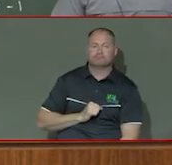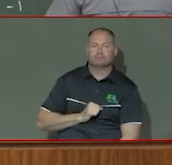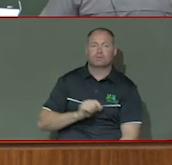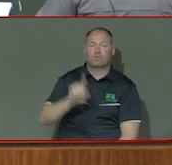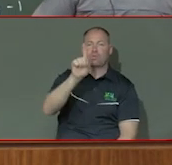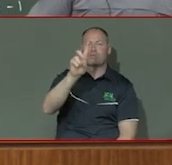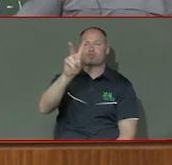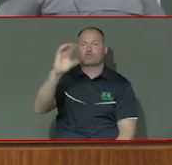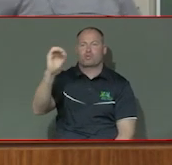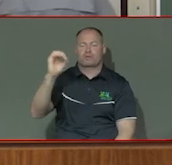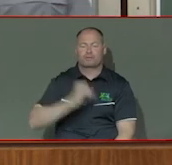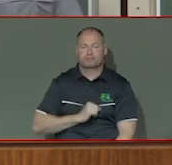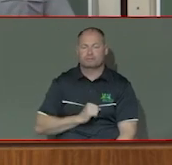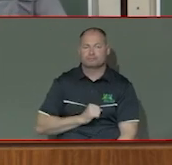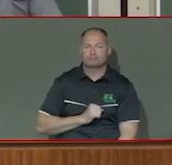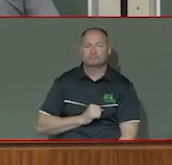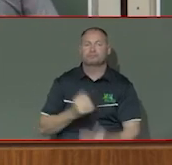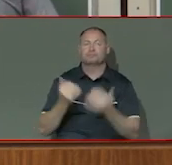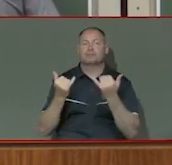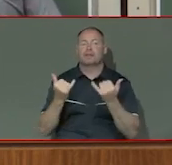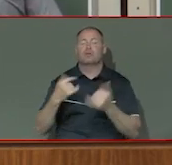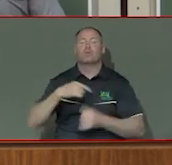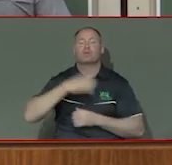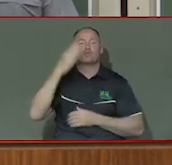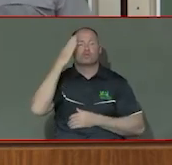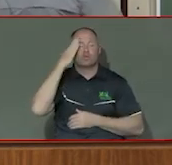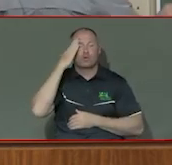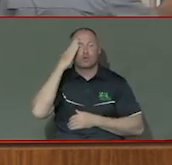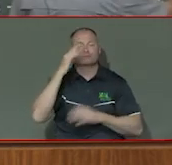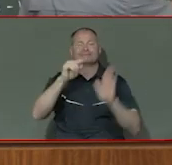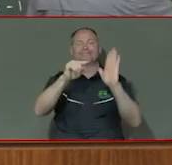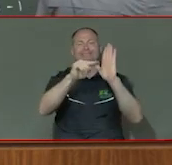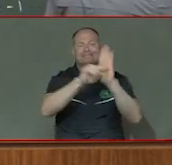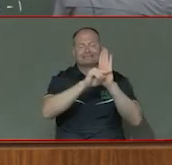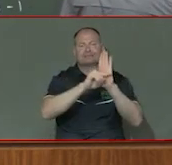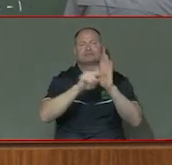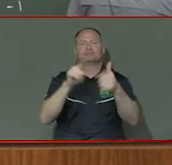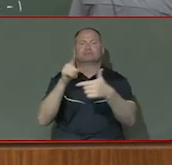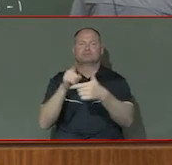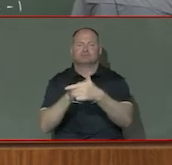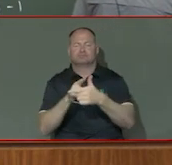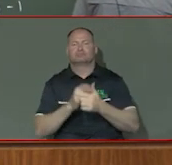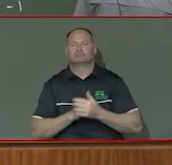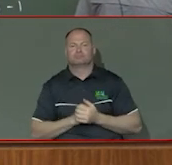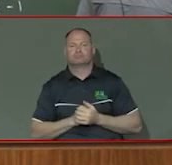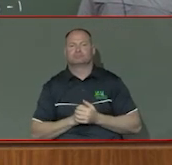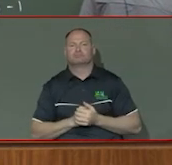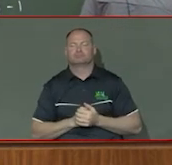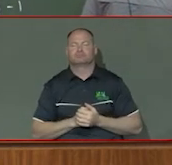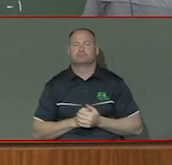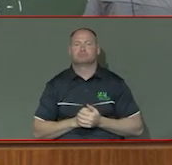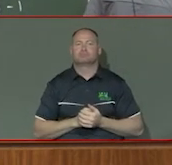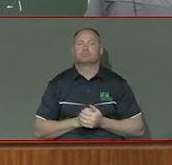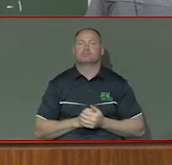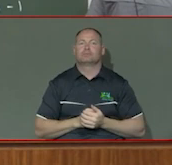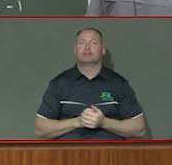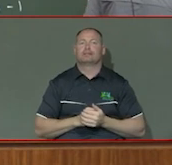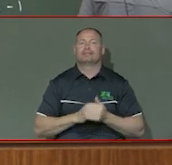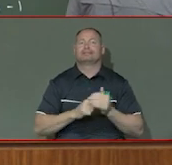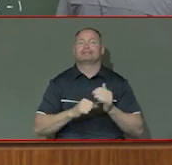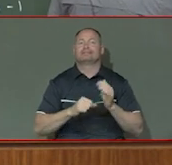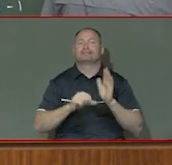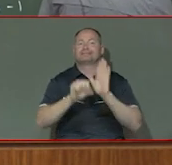an angle is negative the sine of the angle. Negative the sine of the angle,